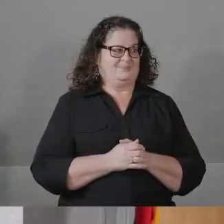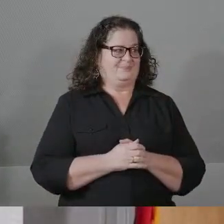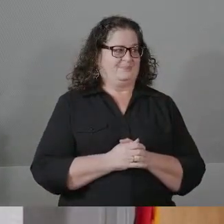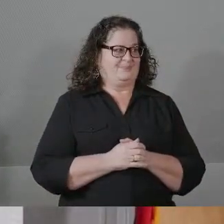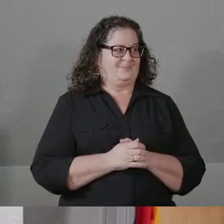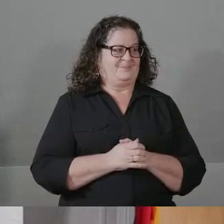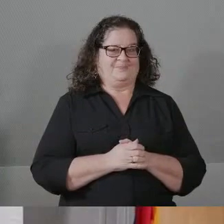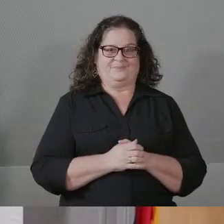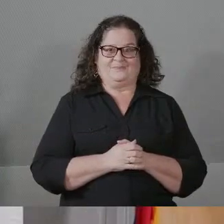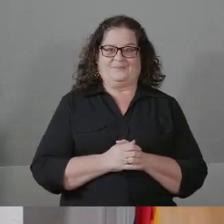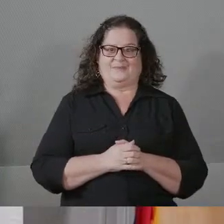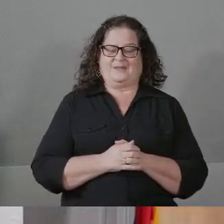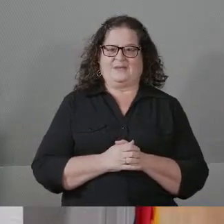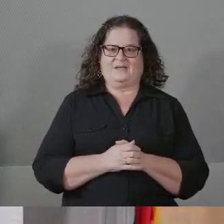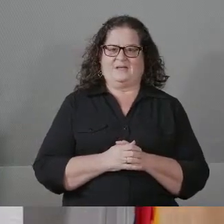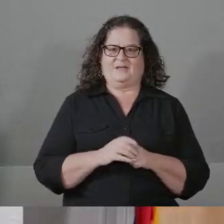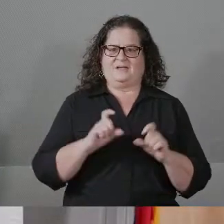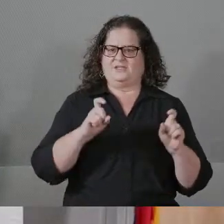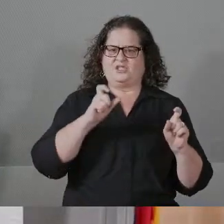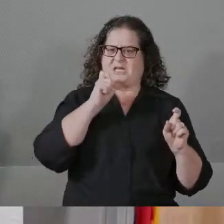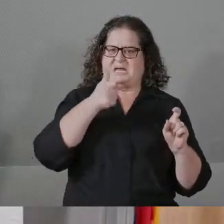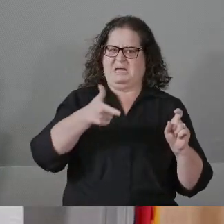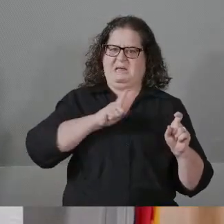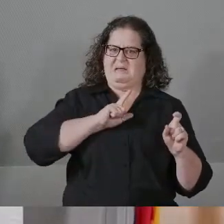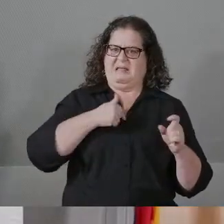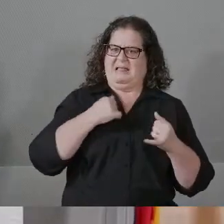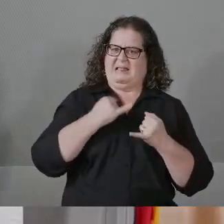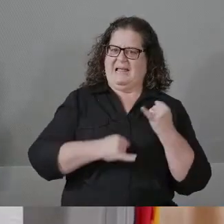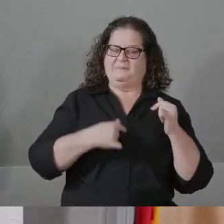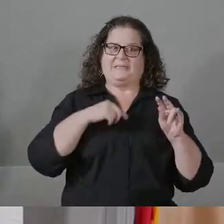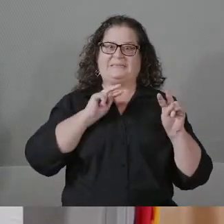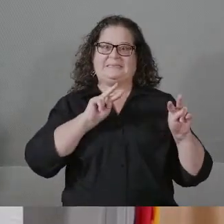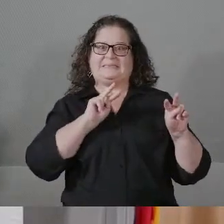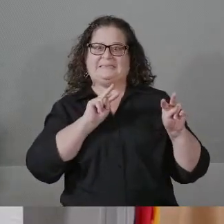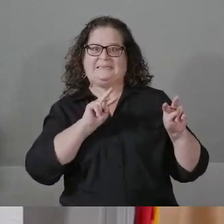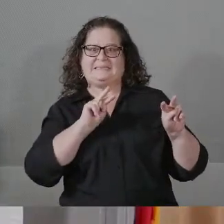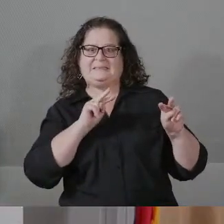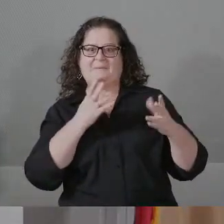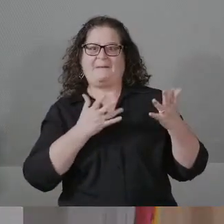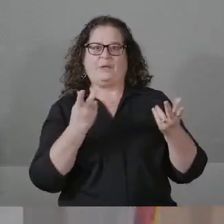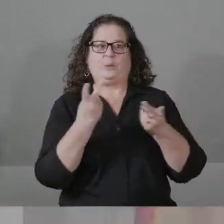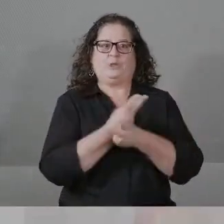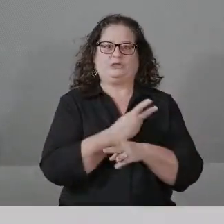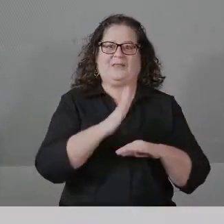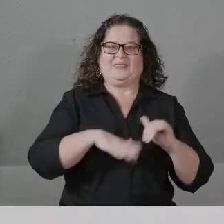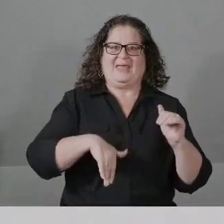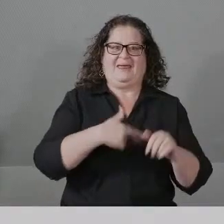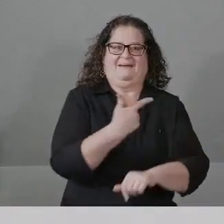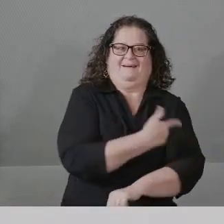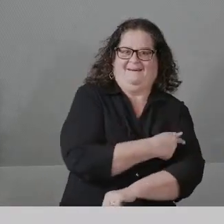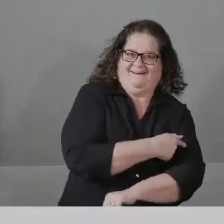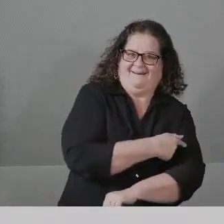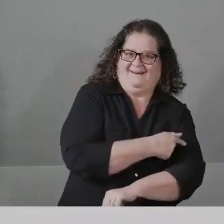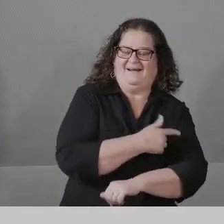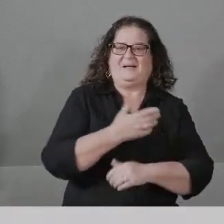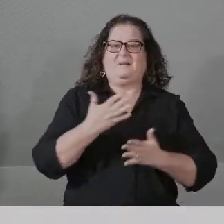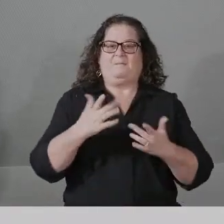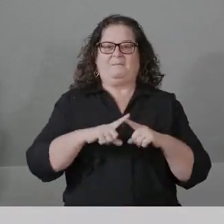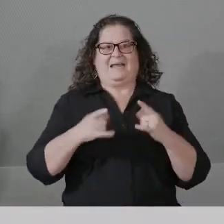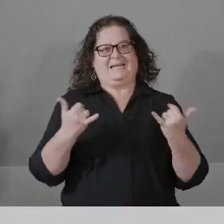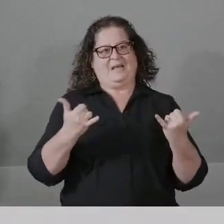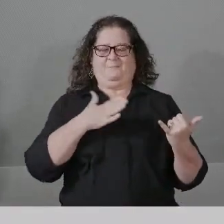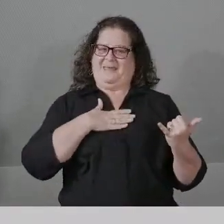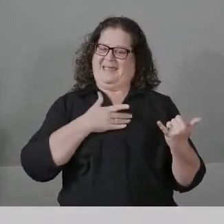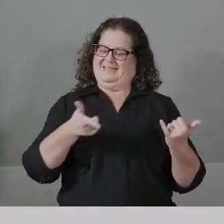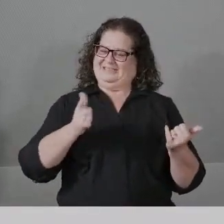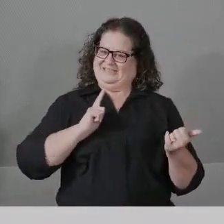You shouldn't save yourself for last, because the anticipation of the actual poke is probably worse than when you're watching it. But it's now my turn. I'd like to